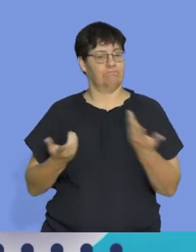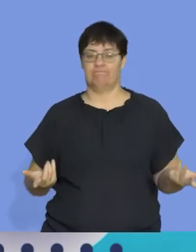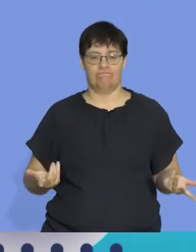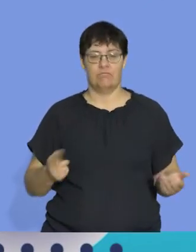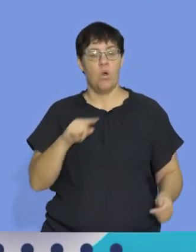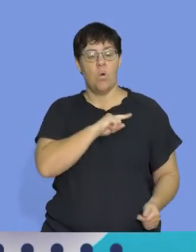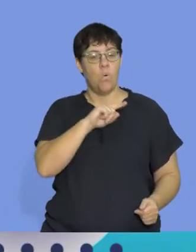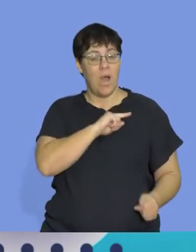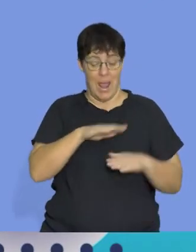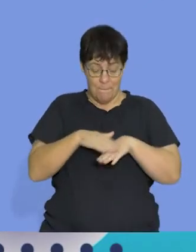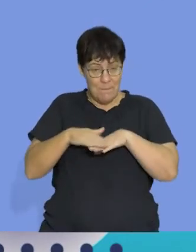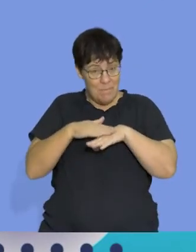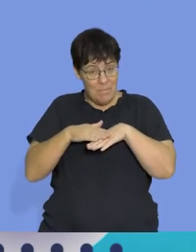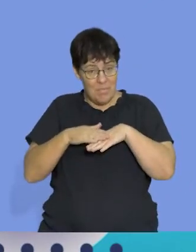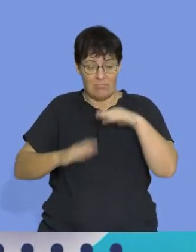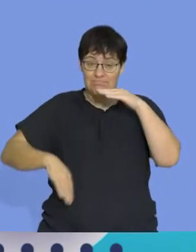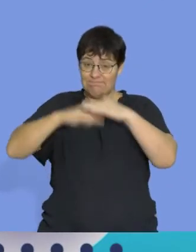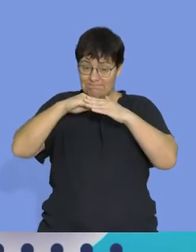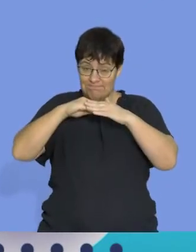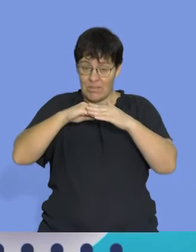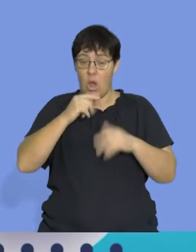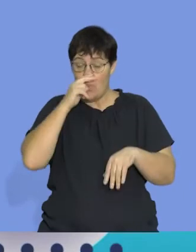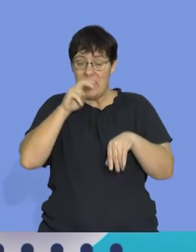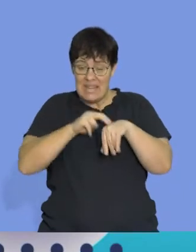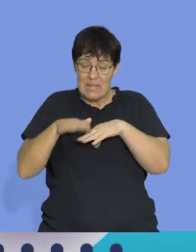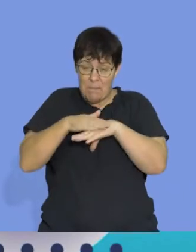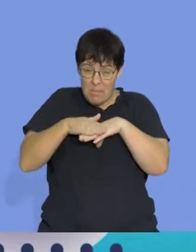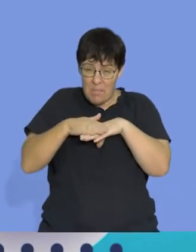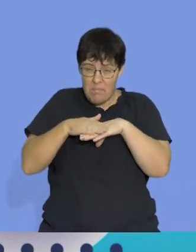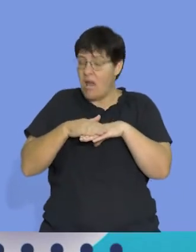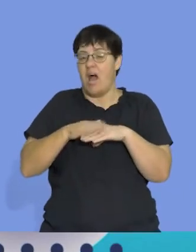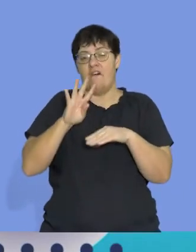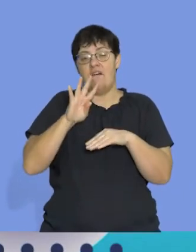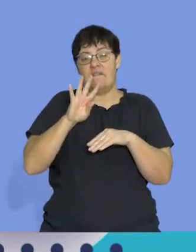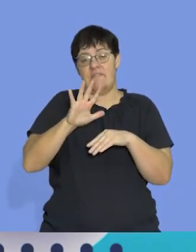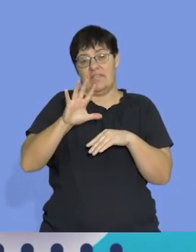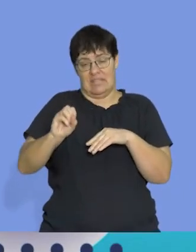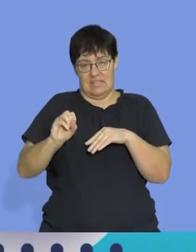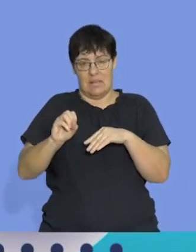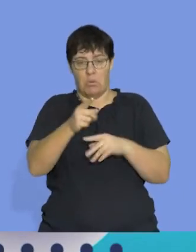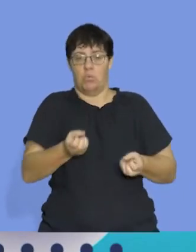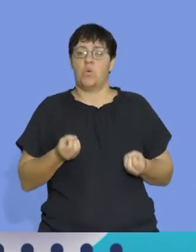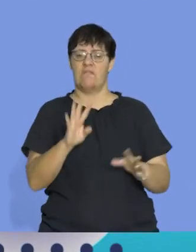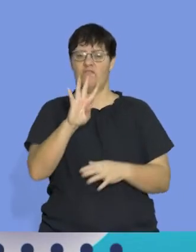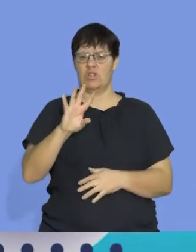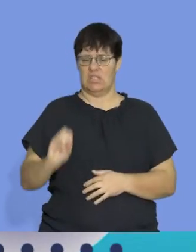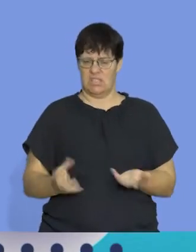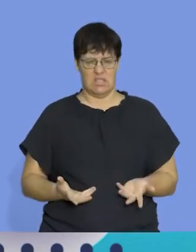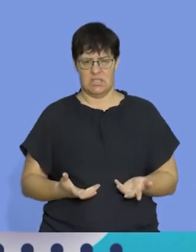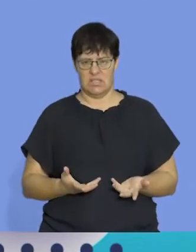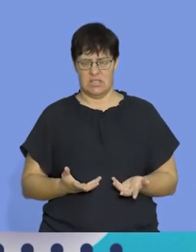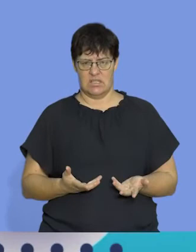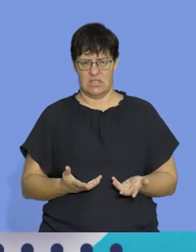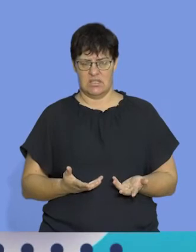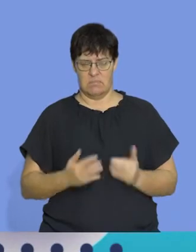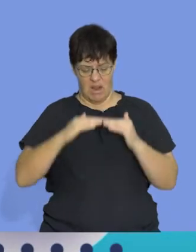the minimum or the threshold that is actually required is not sufficient based on what is supplied. So anything beyond or equal